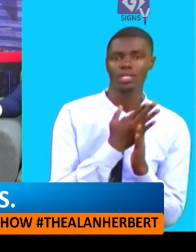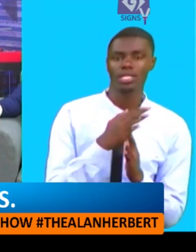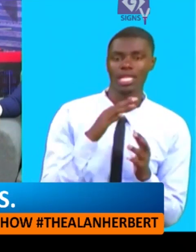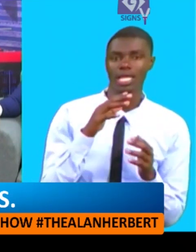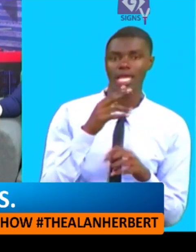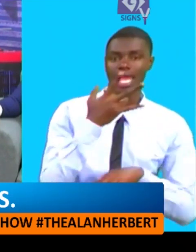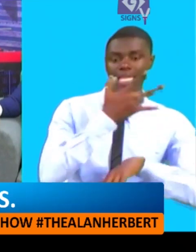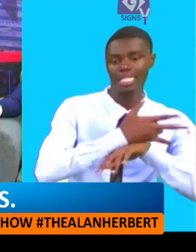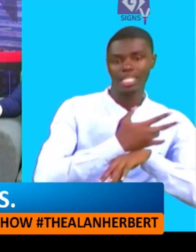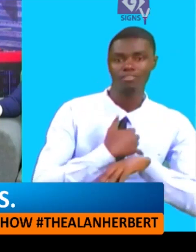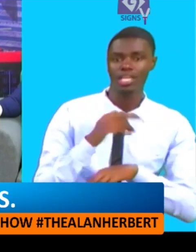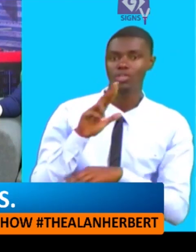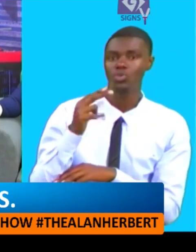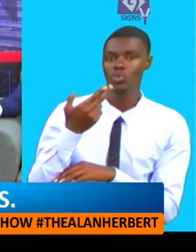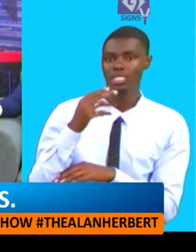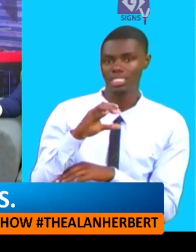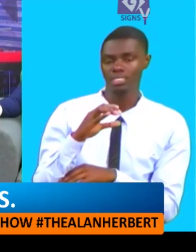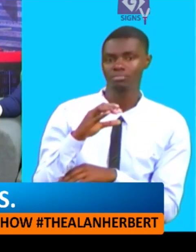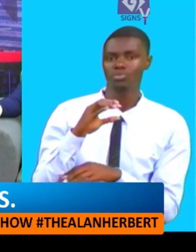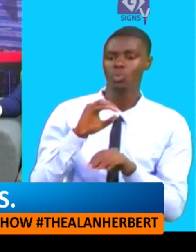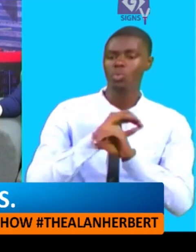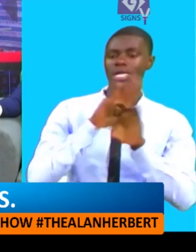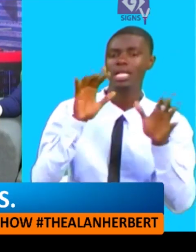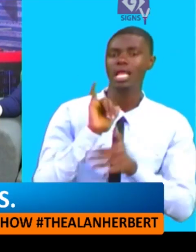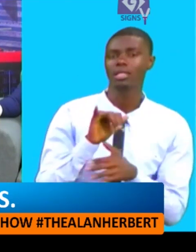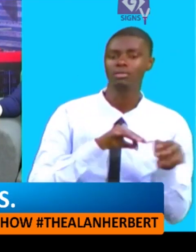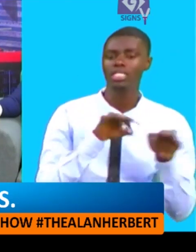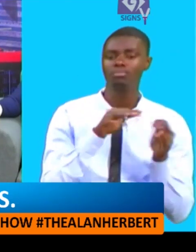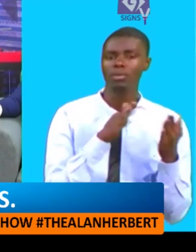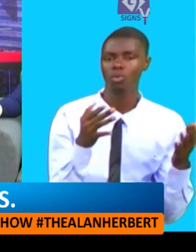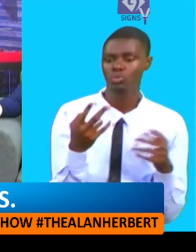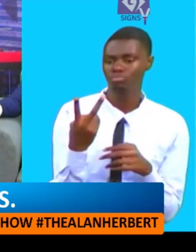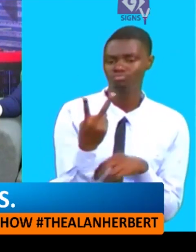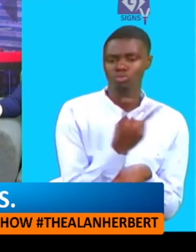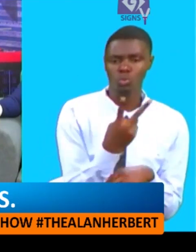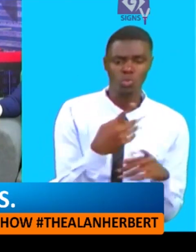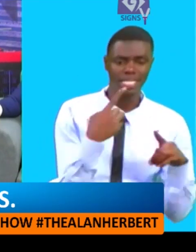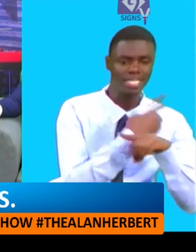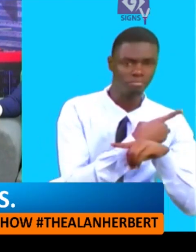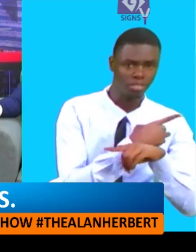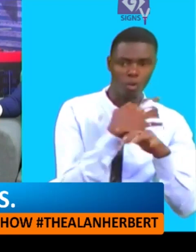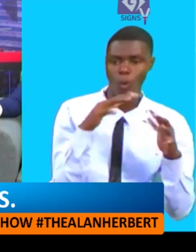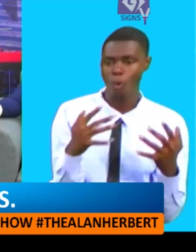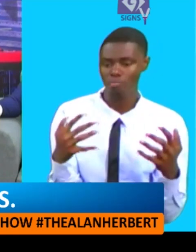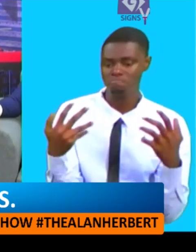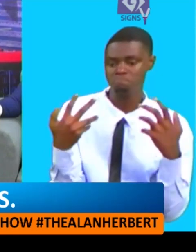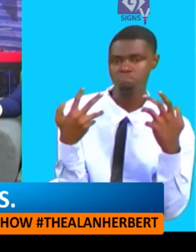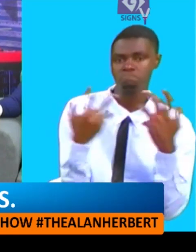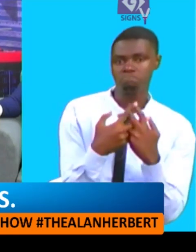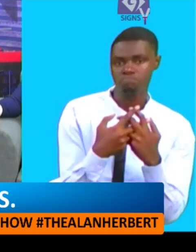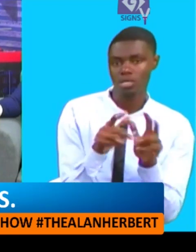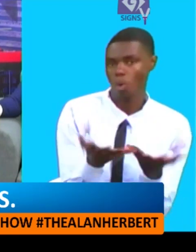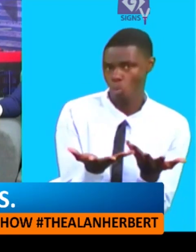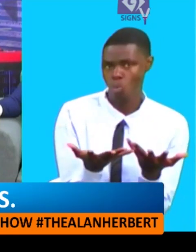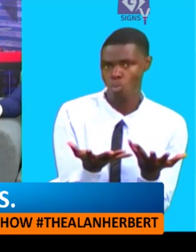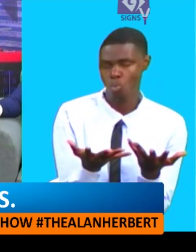UHC, what would you tell them just to clear the air? Are these two different elephants in the room, or are